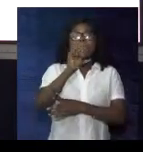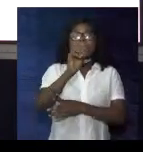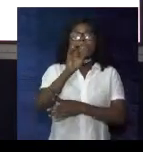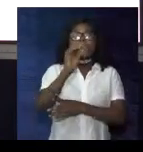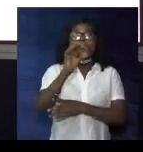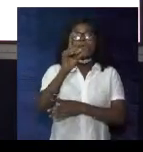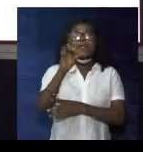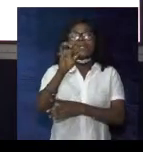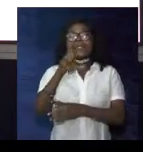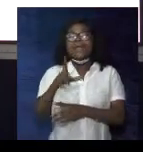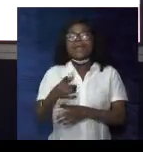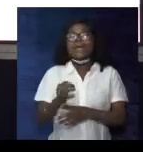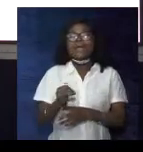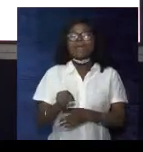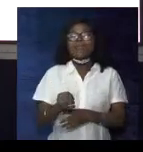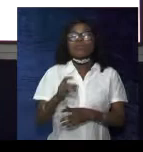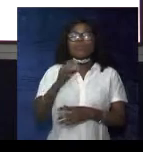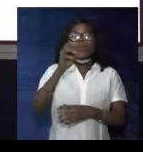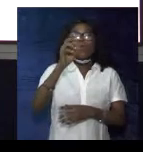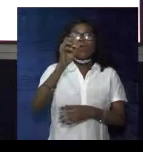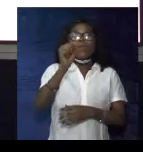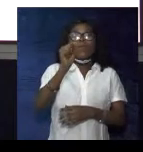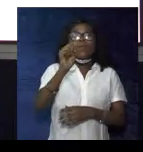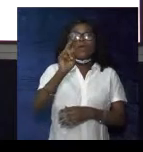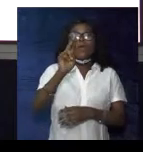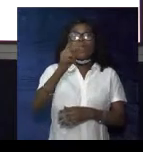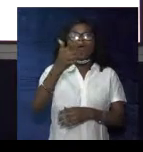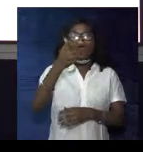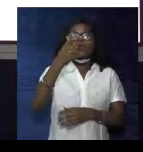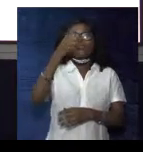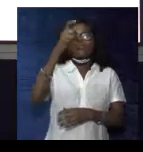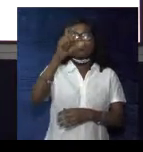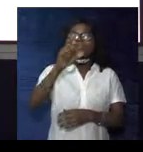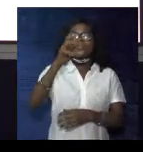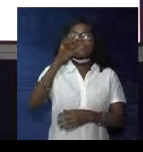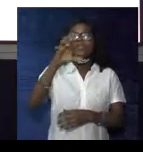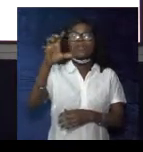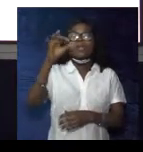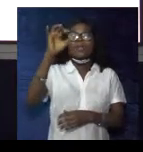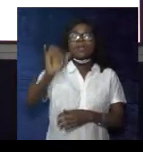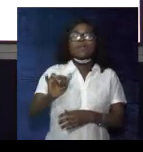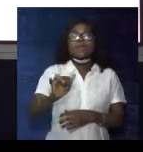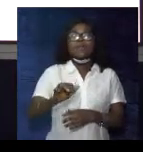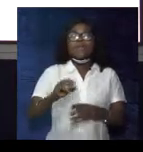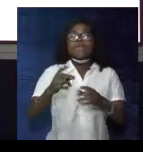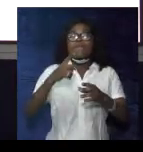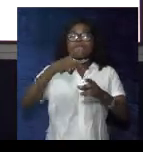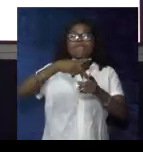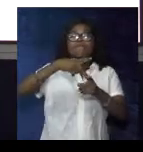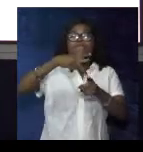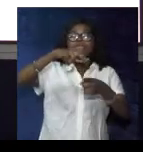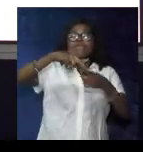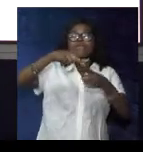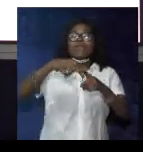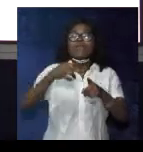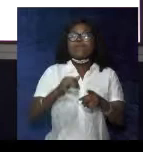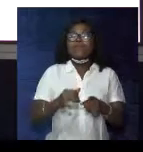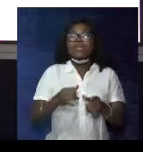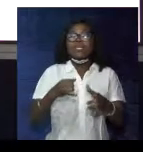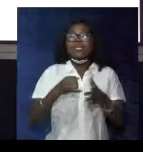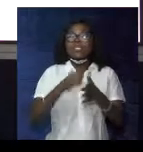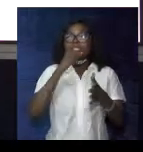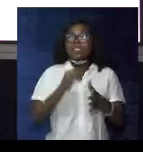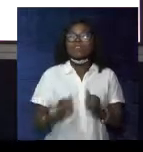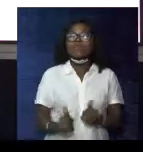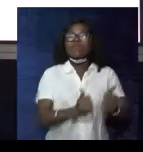modal auxiliary verb. The word must is a modal auxiliary verb. It is